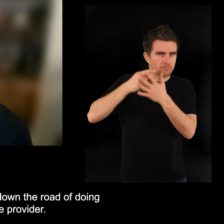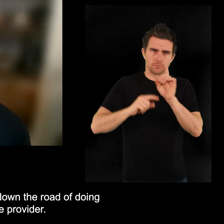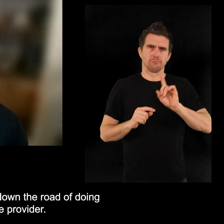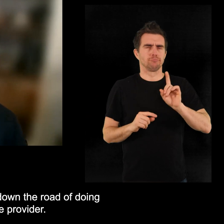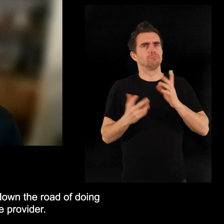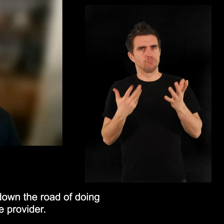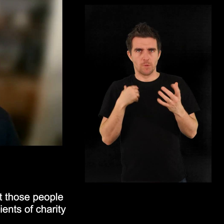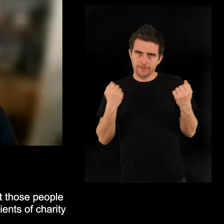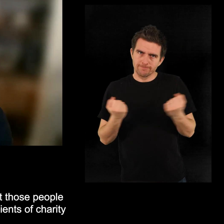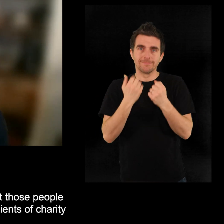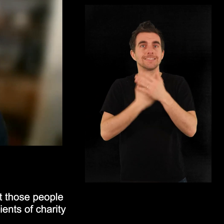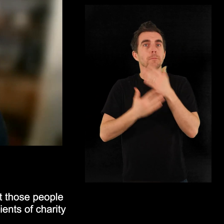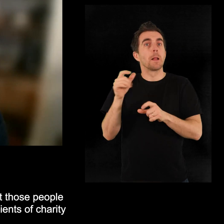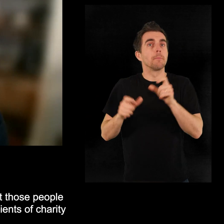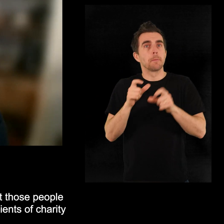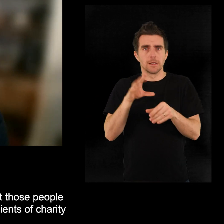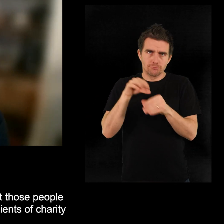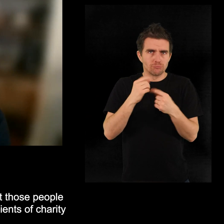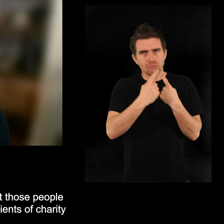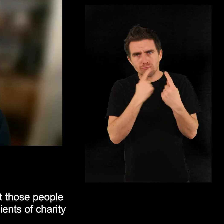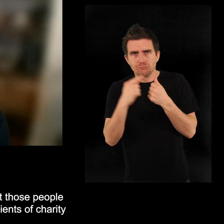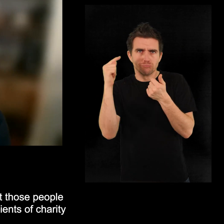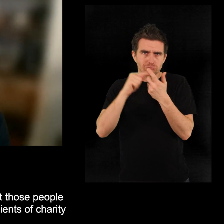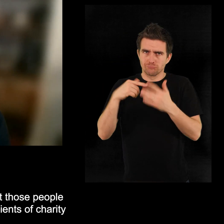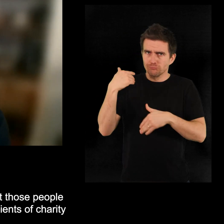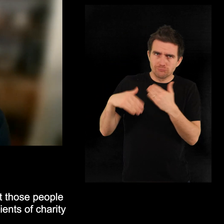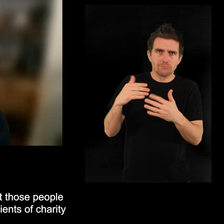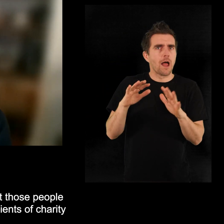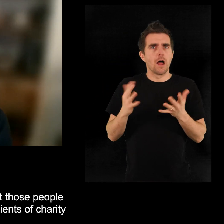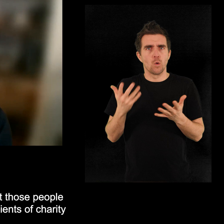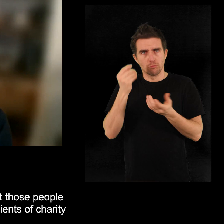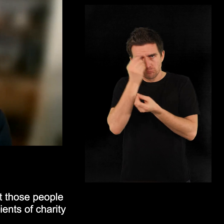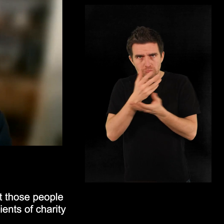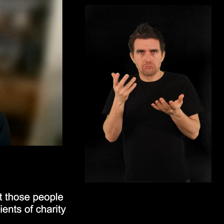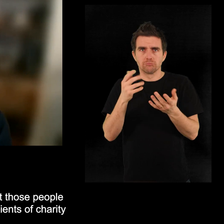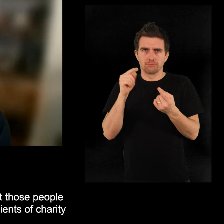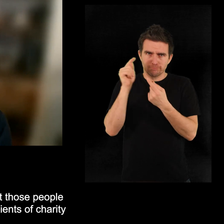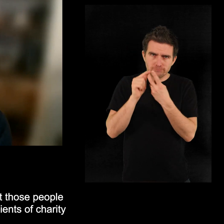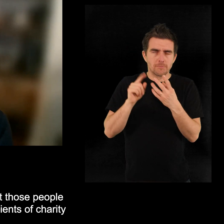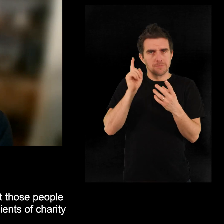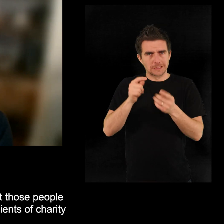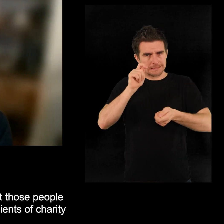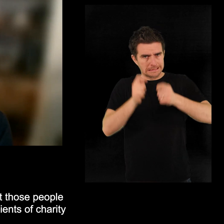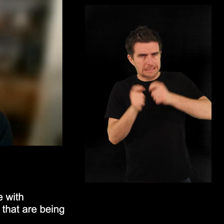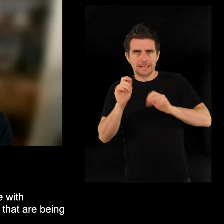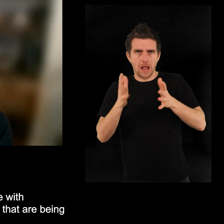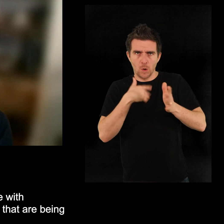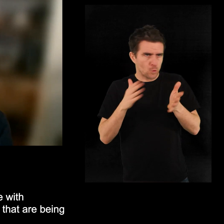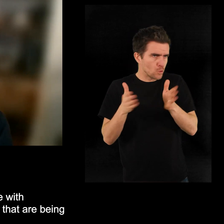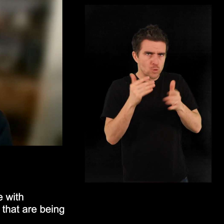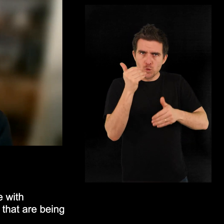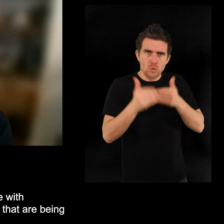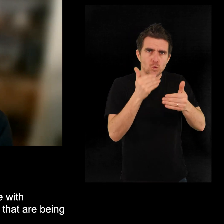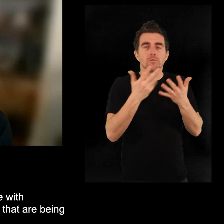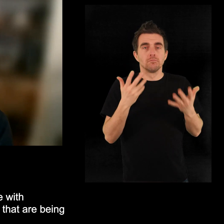a service provider. We may provide services, but those people need not to be seen as recipients of charity,